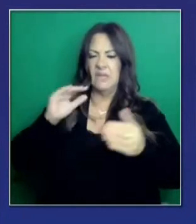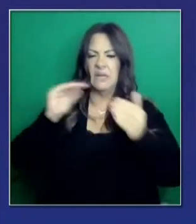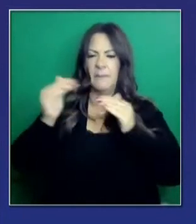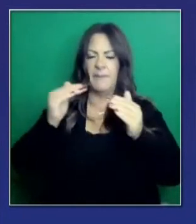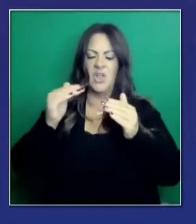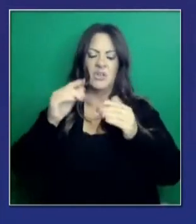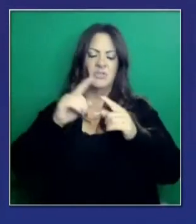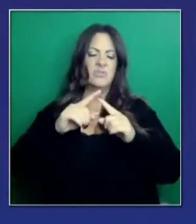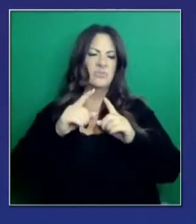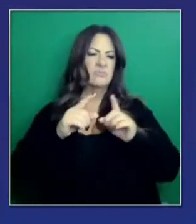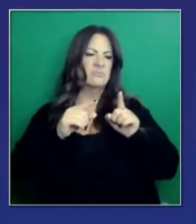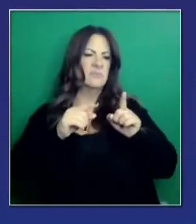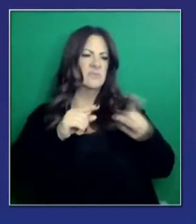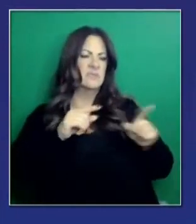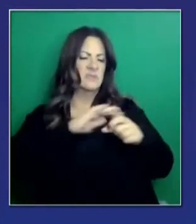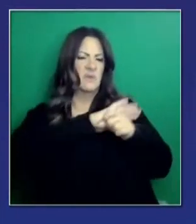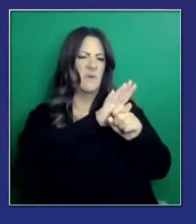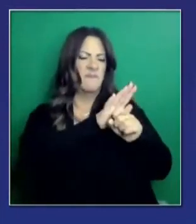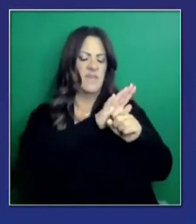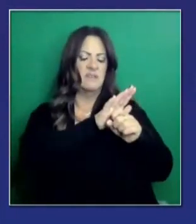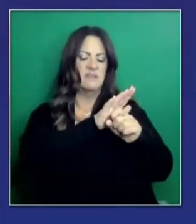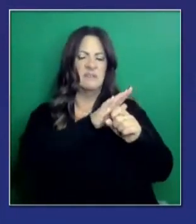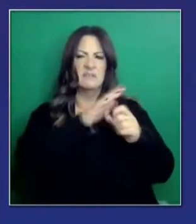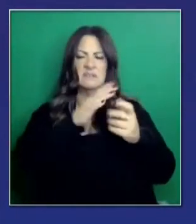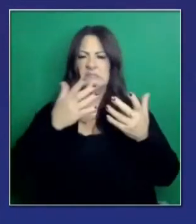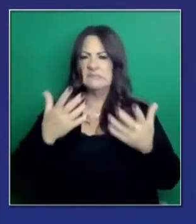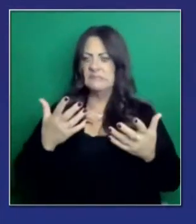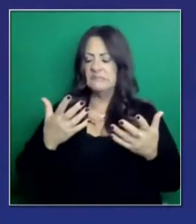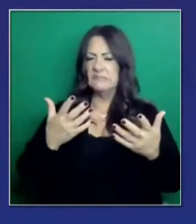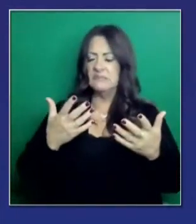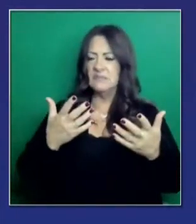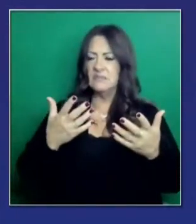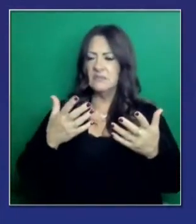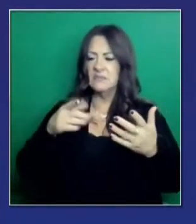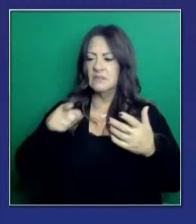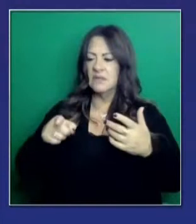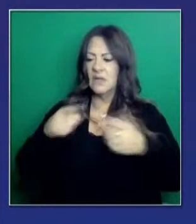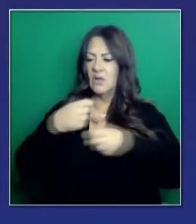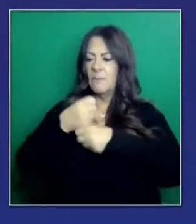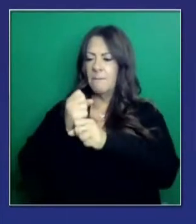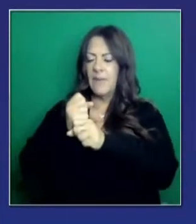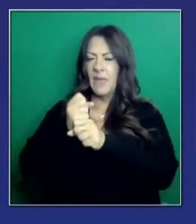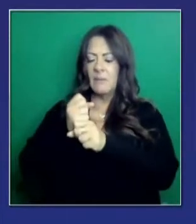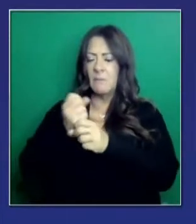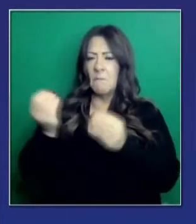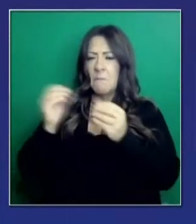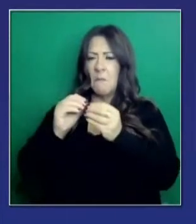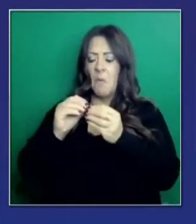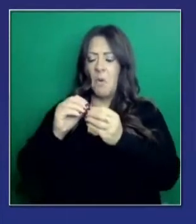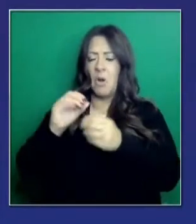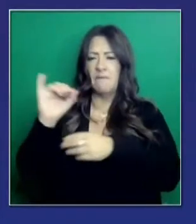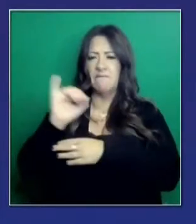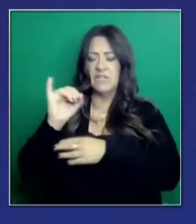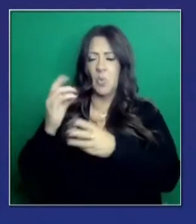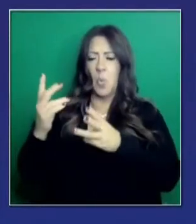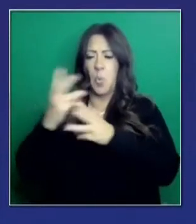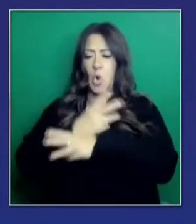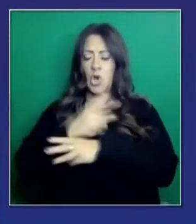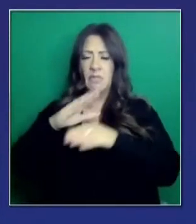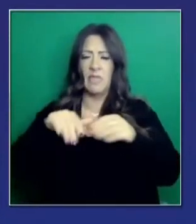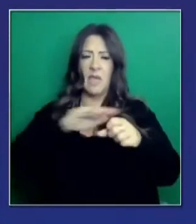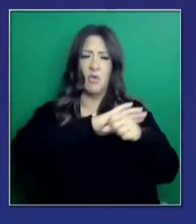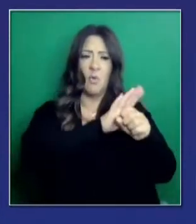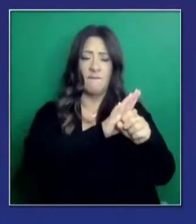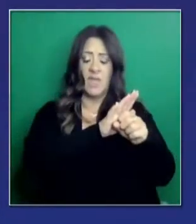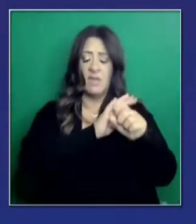We're looking at it. Same thing with virulence. Does it create infections that are worse than the ones we've been seeing? Are